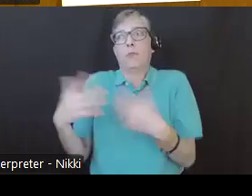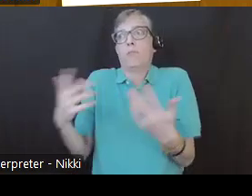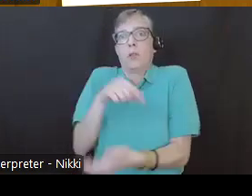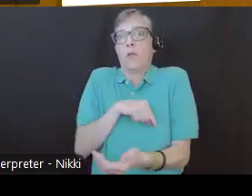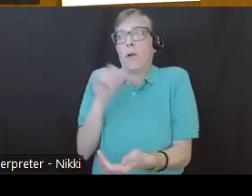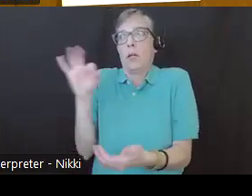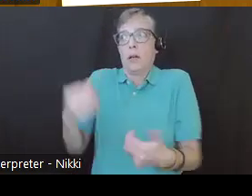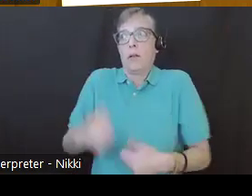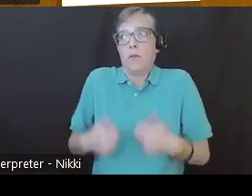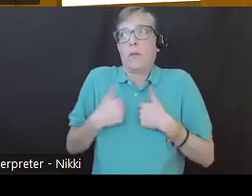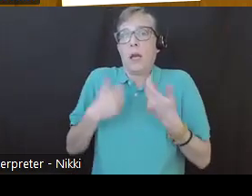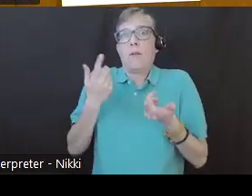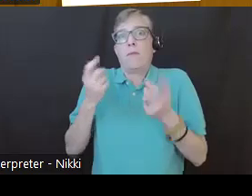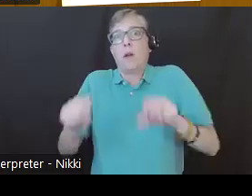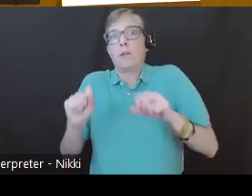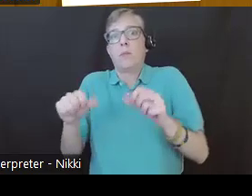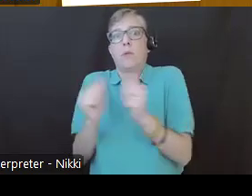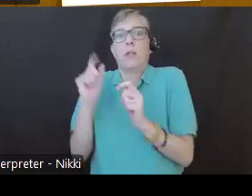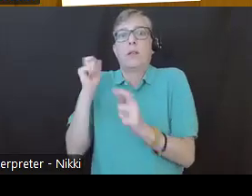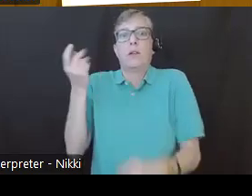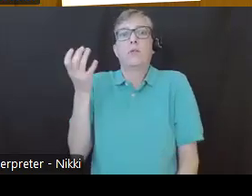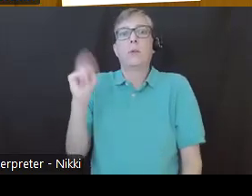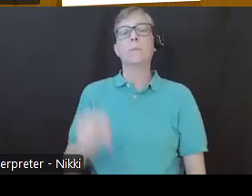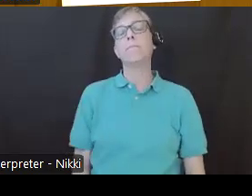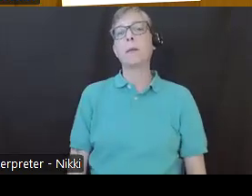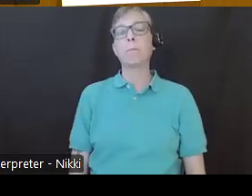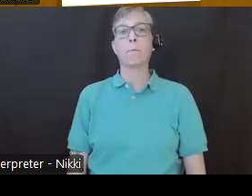can achieve with a large burn. Yeah.